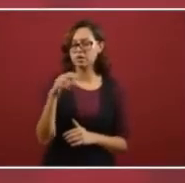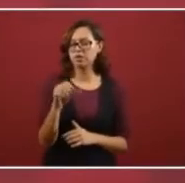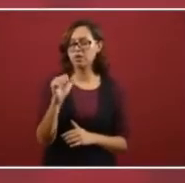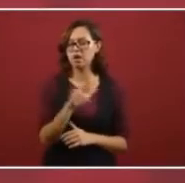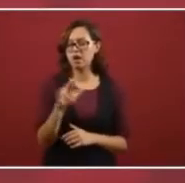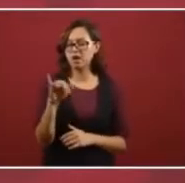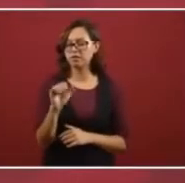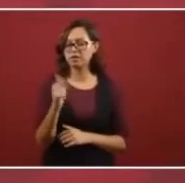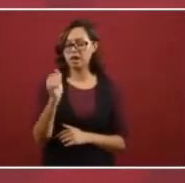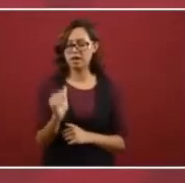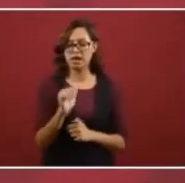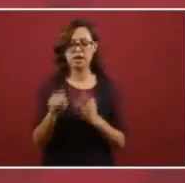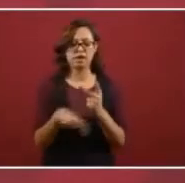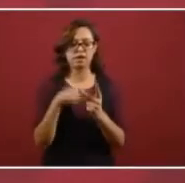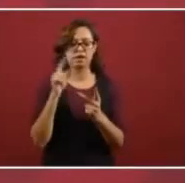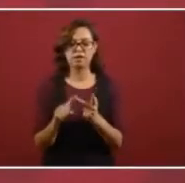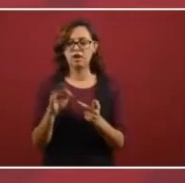Monciano Arriaga.